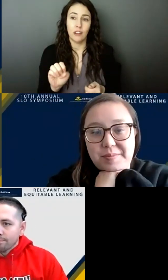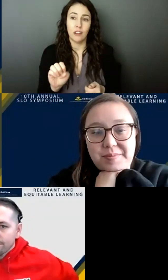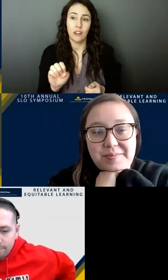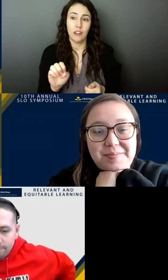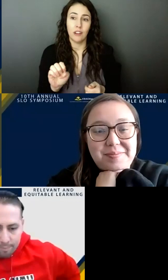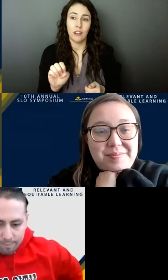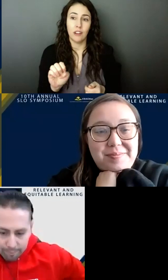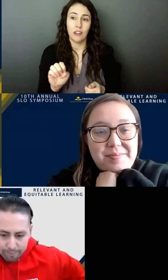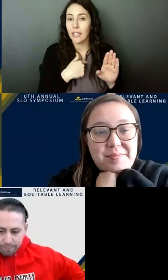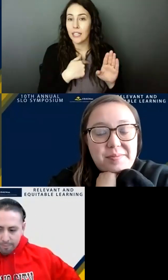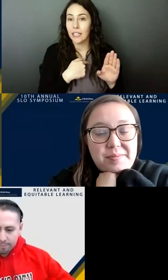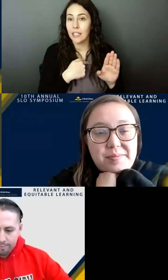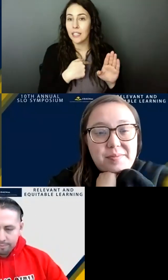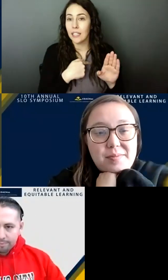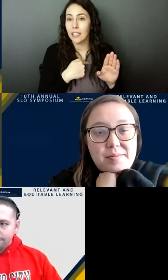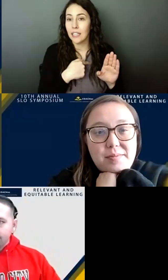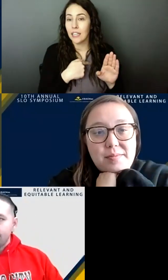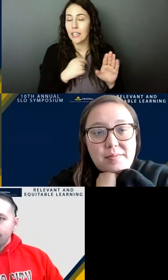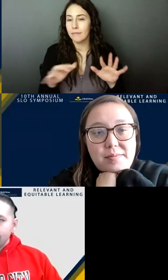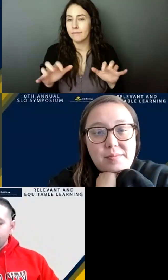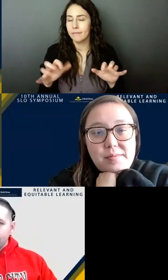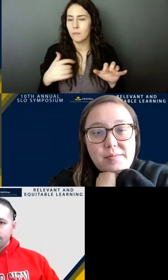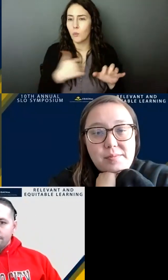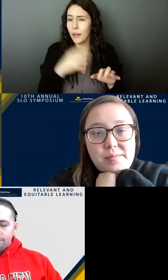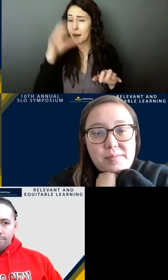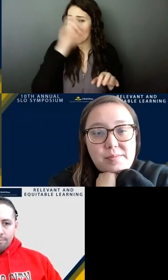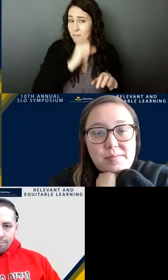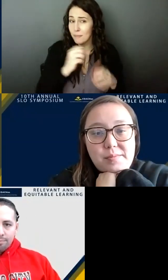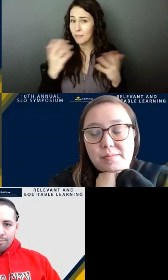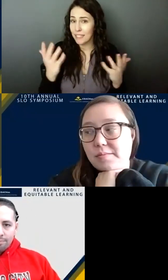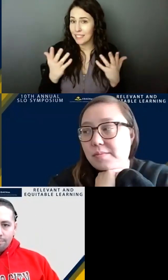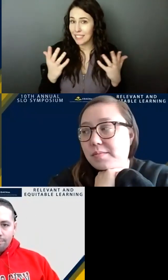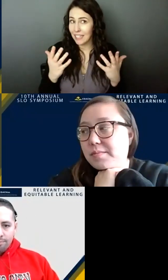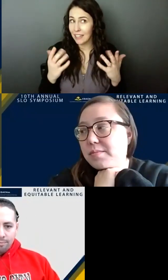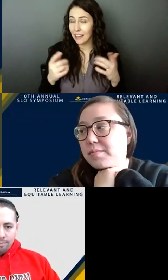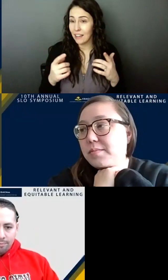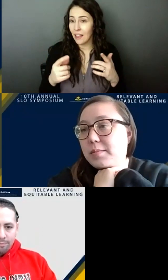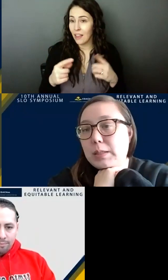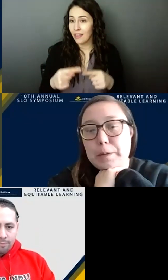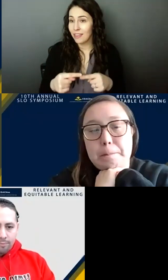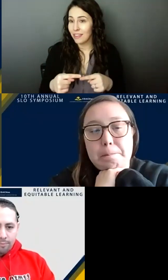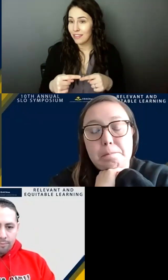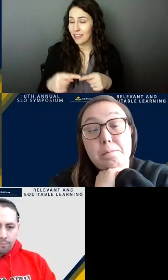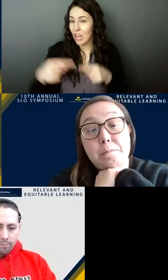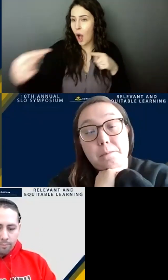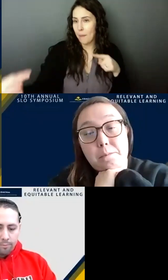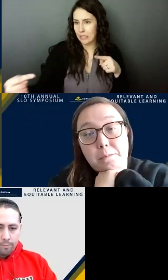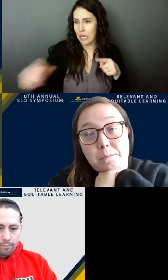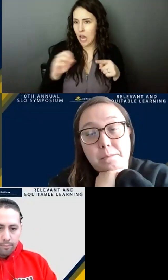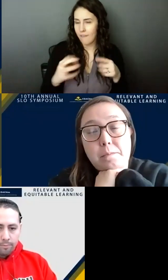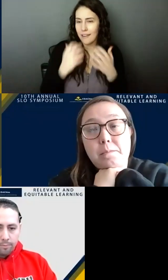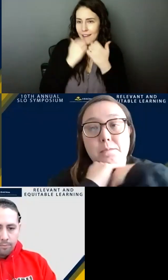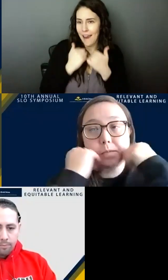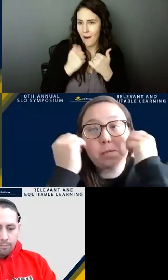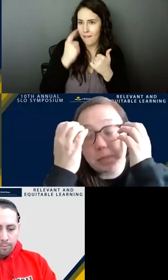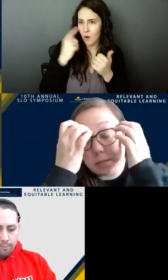I also think an aspect that we're missing is the opposite of care for students. So I think we rush to think about